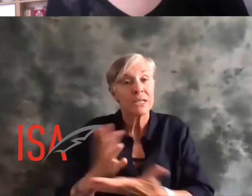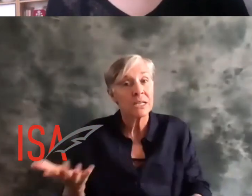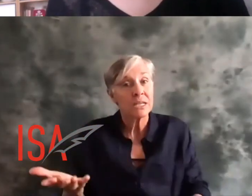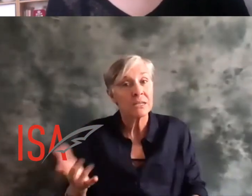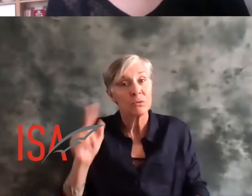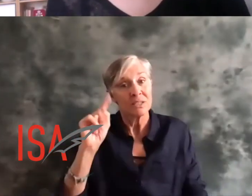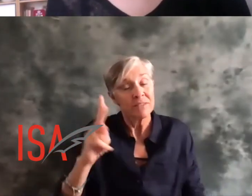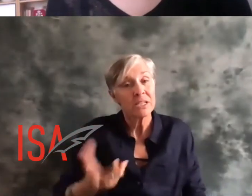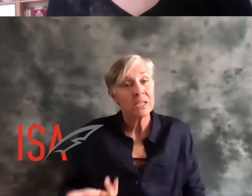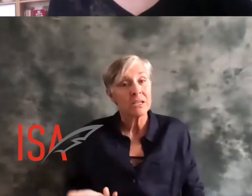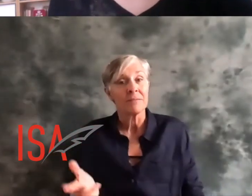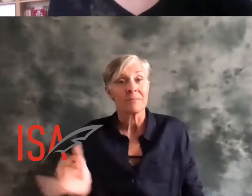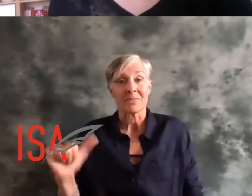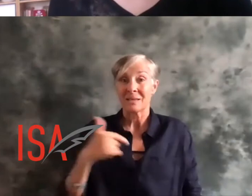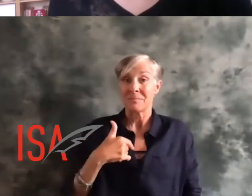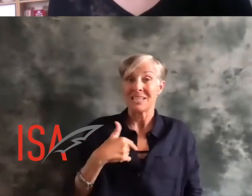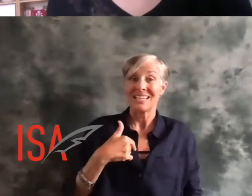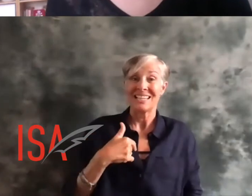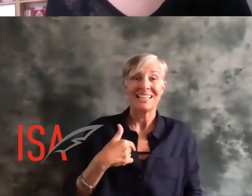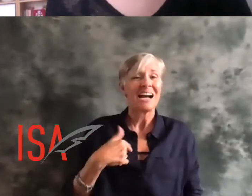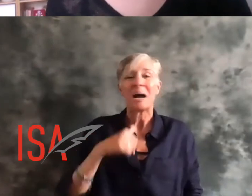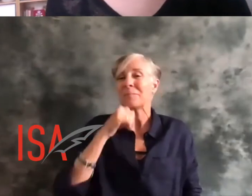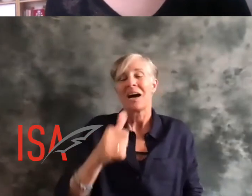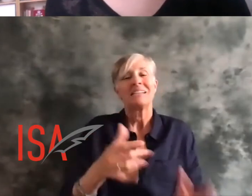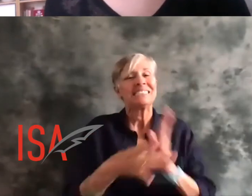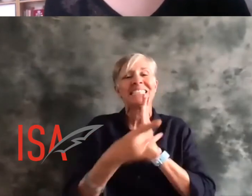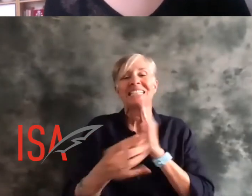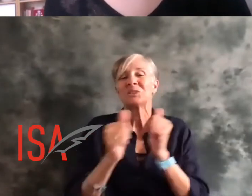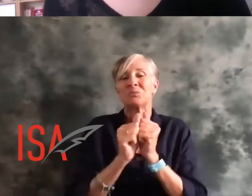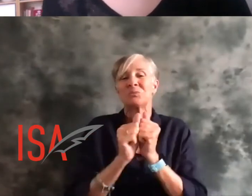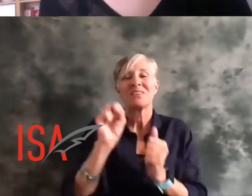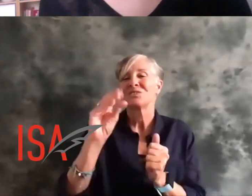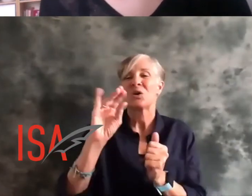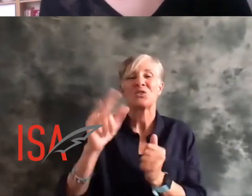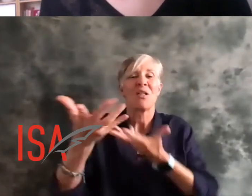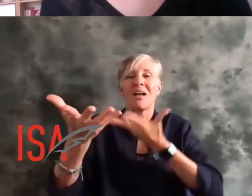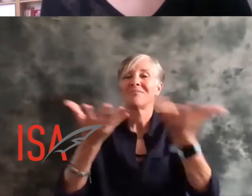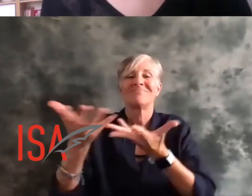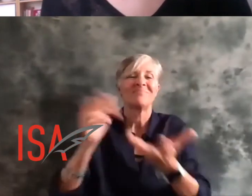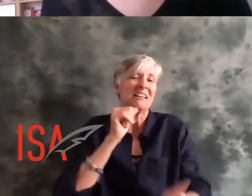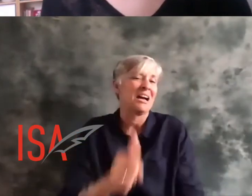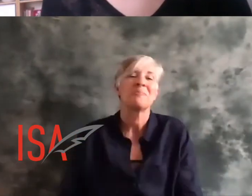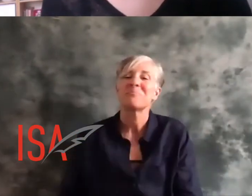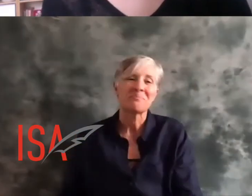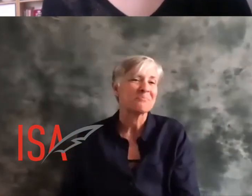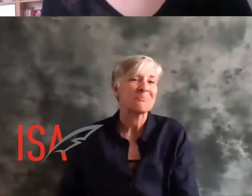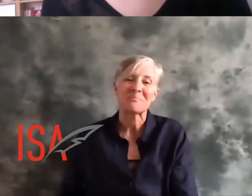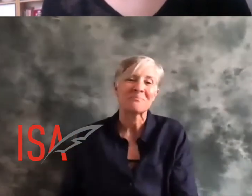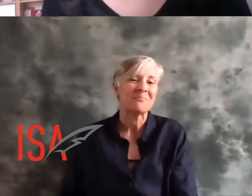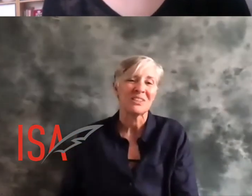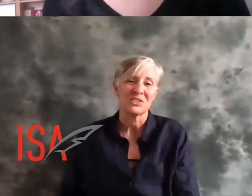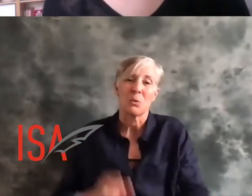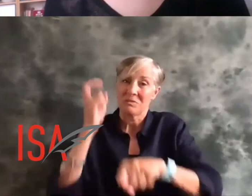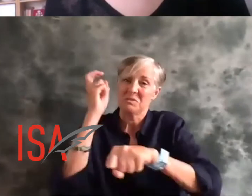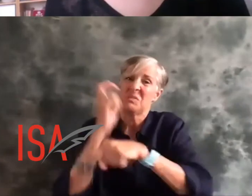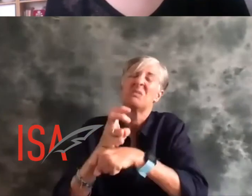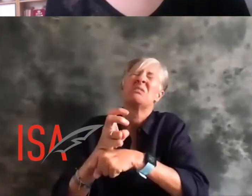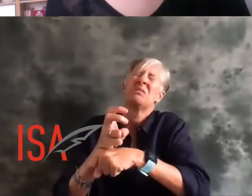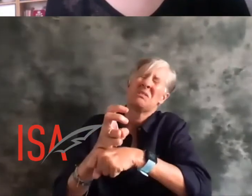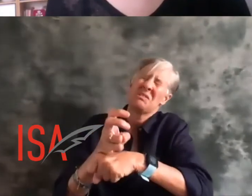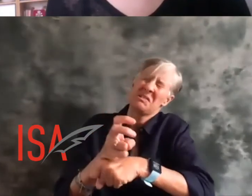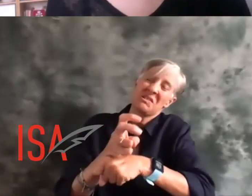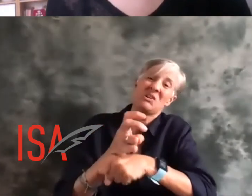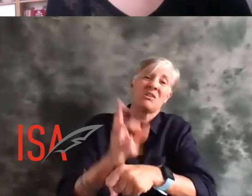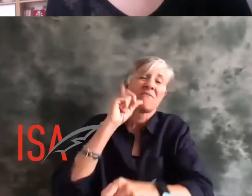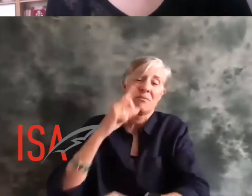who is not socially gifted, and it is more than difficult